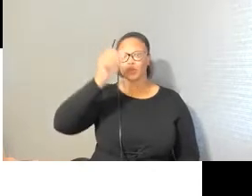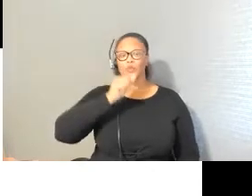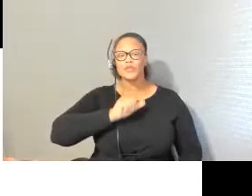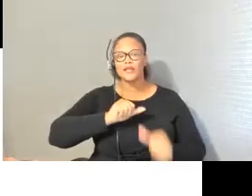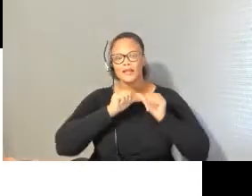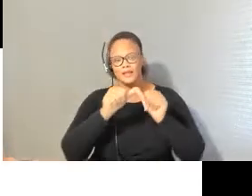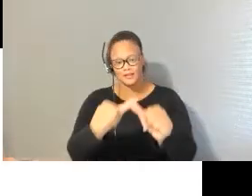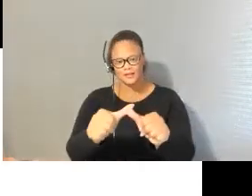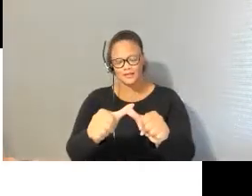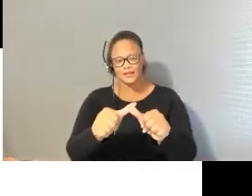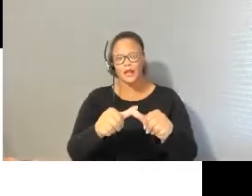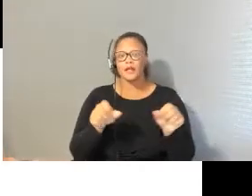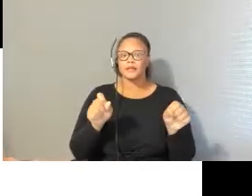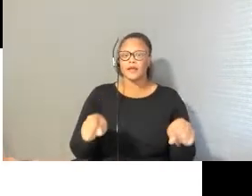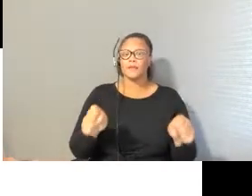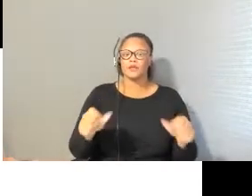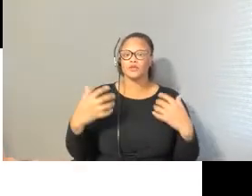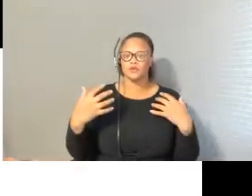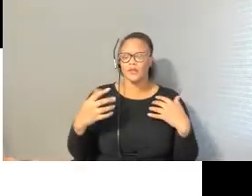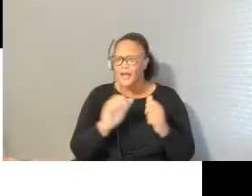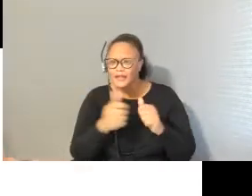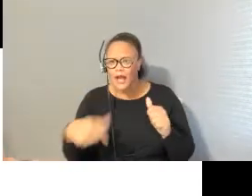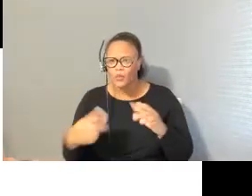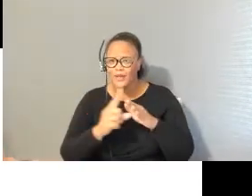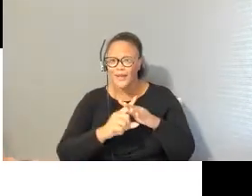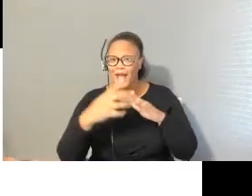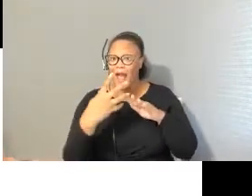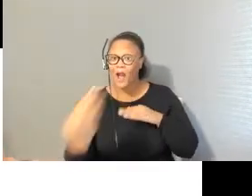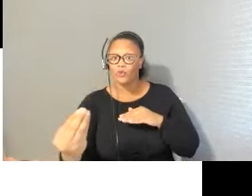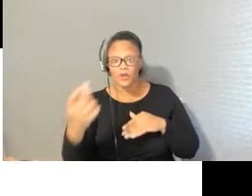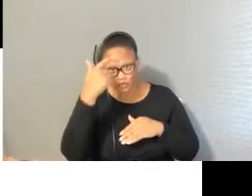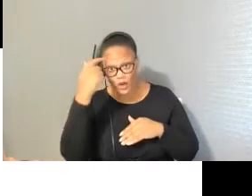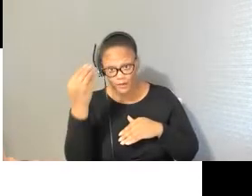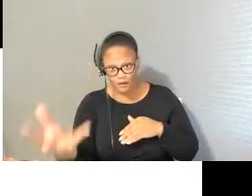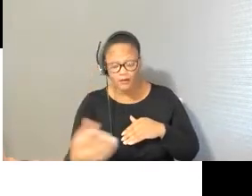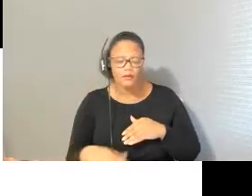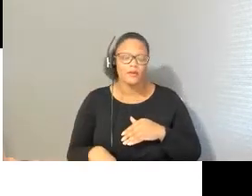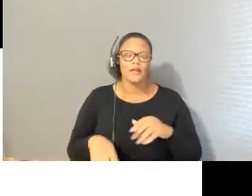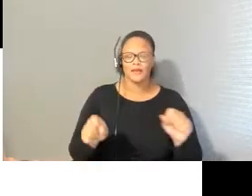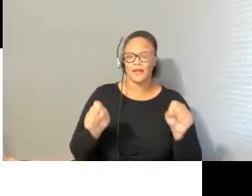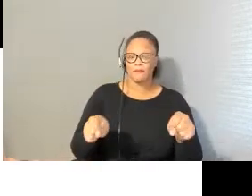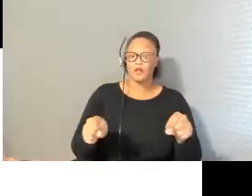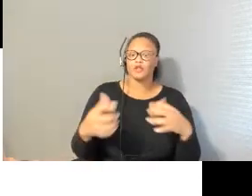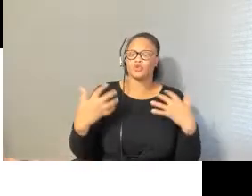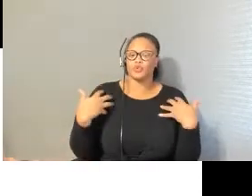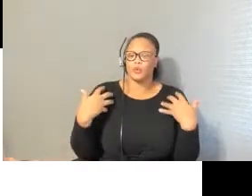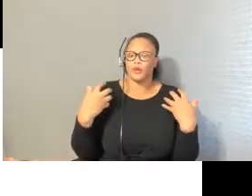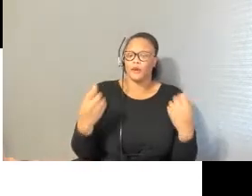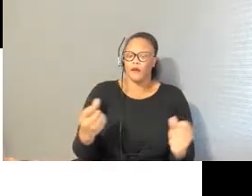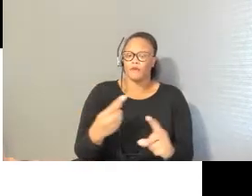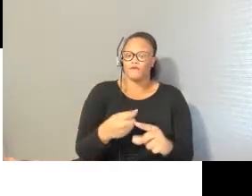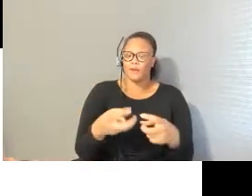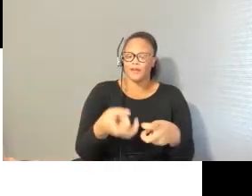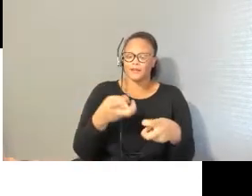parental resilience is the ability to recover. This is how we get out of trauma now, is the ability to recover from difficult